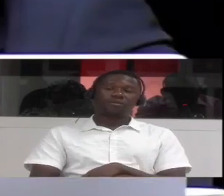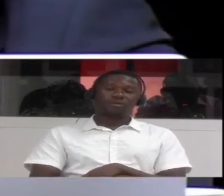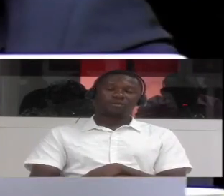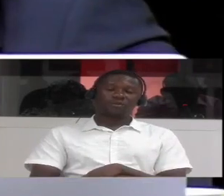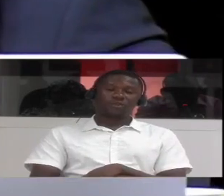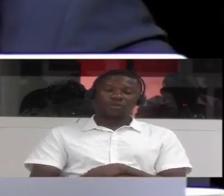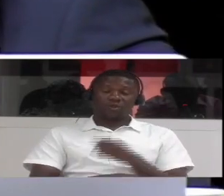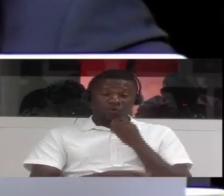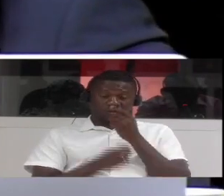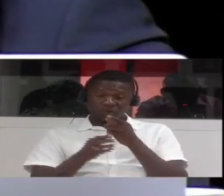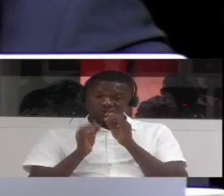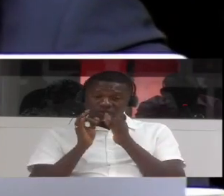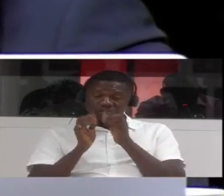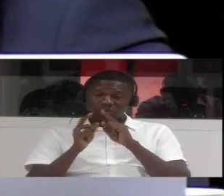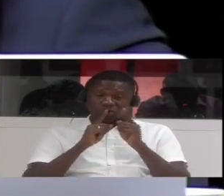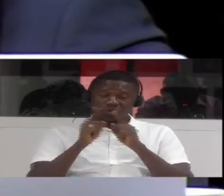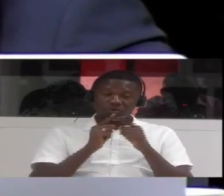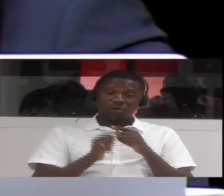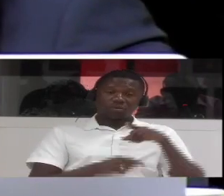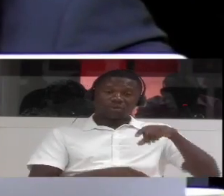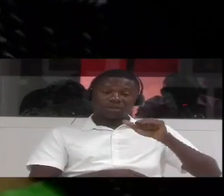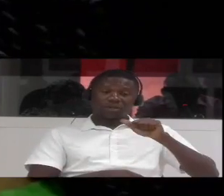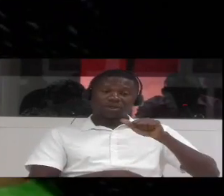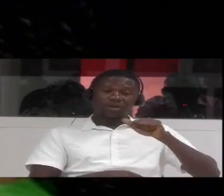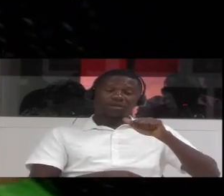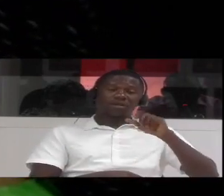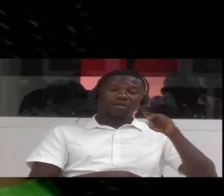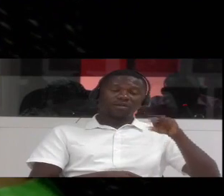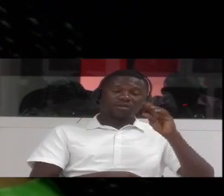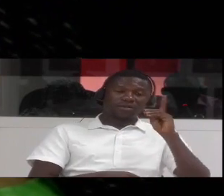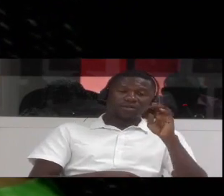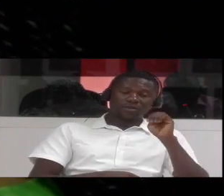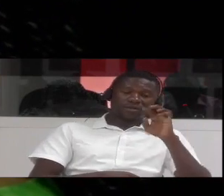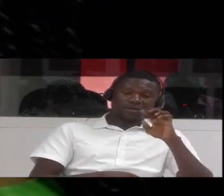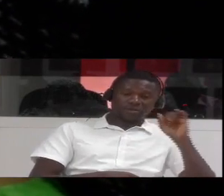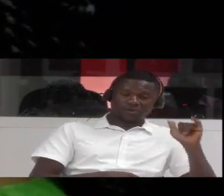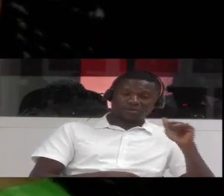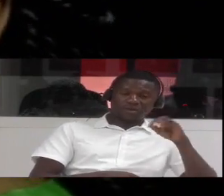you detained. You talked to Ndeita Faso, say you're also detained. Right?